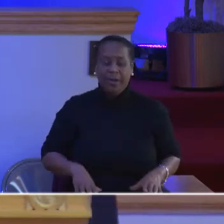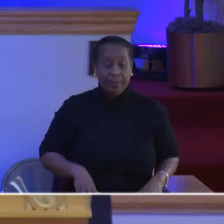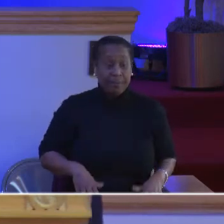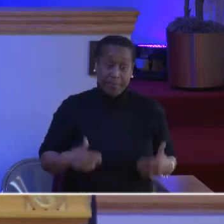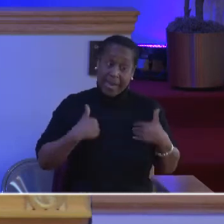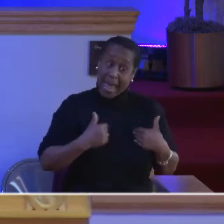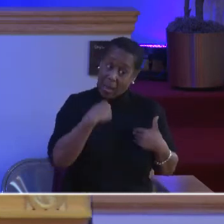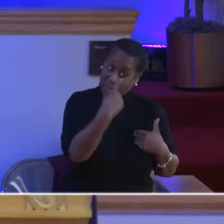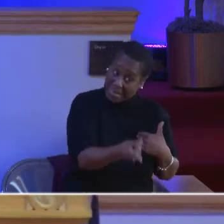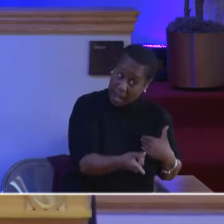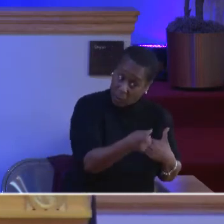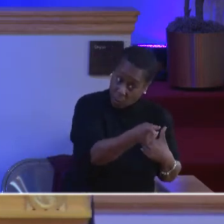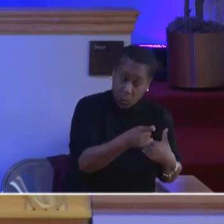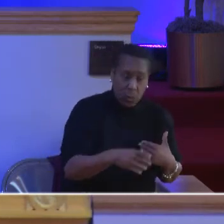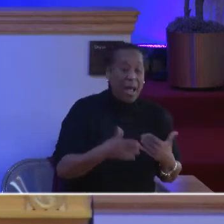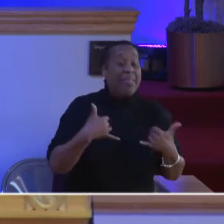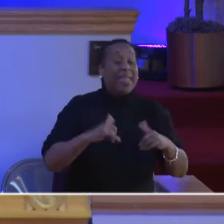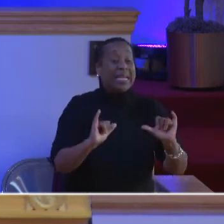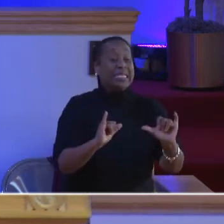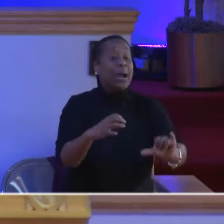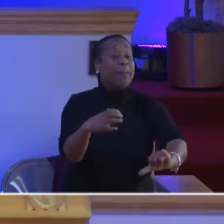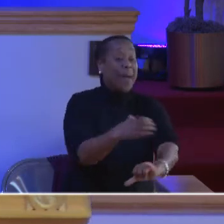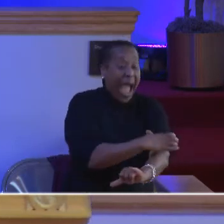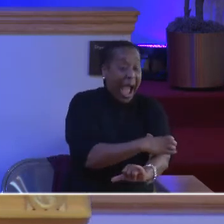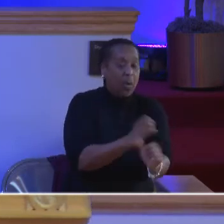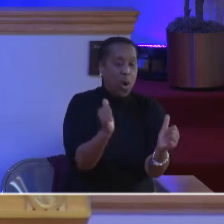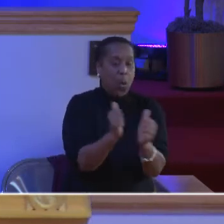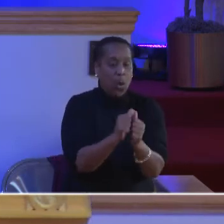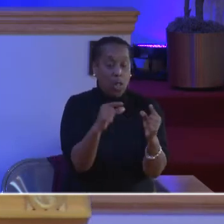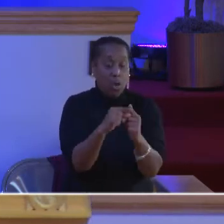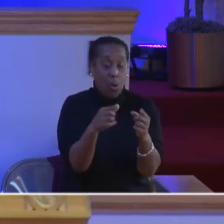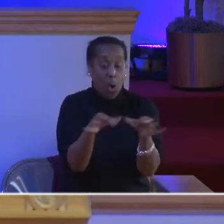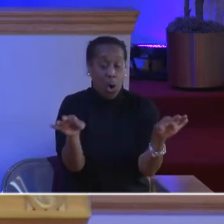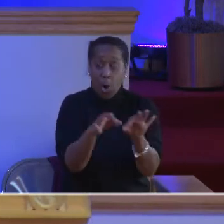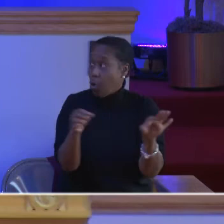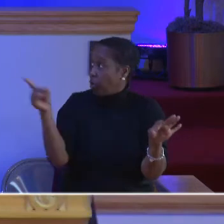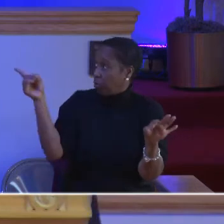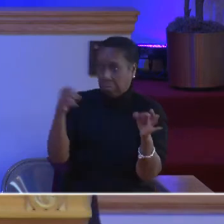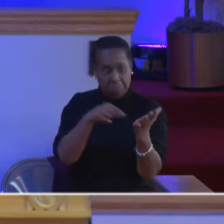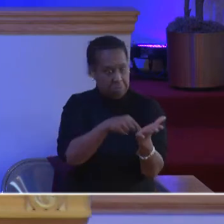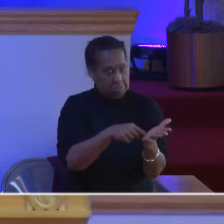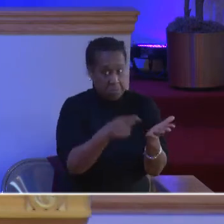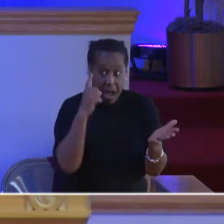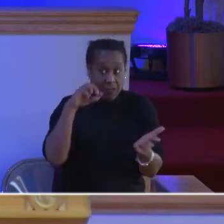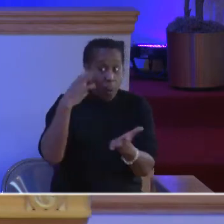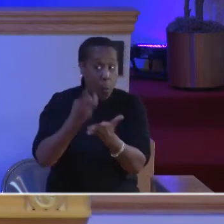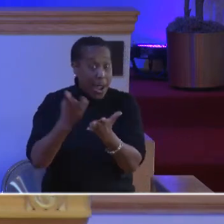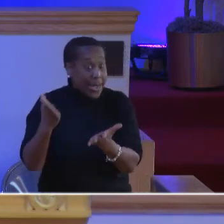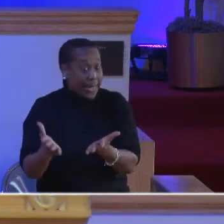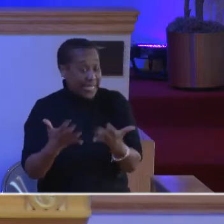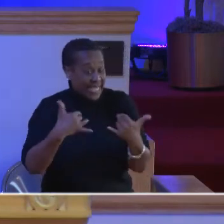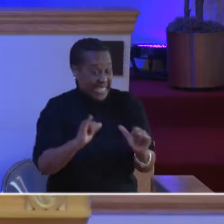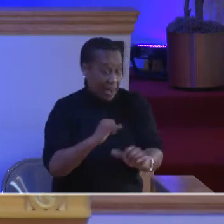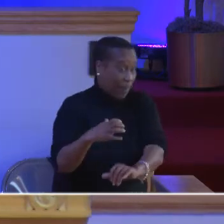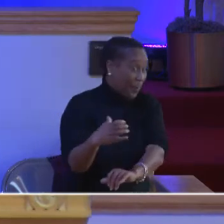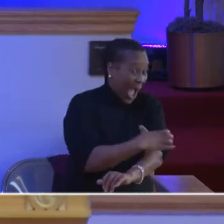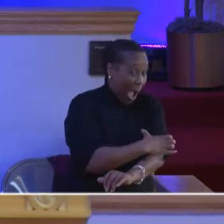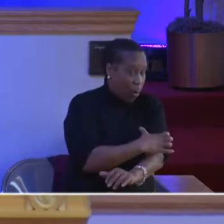And I submit to you, there's still power in this word. Do I have a witness? There's